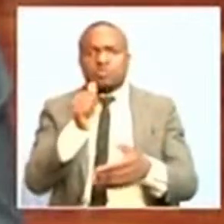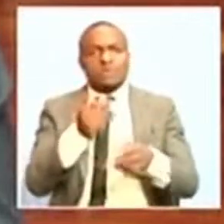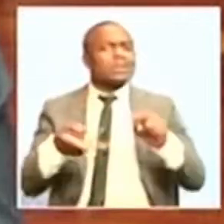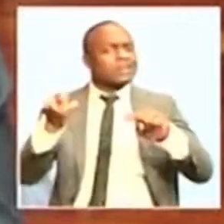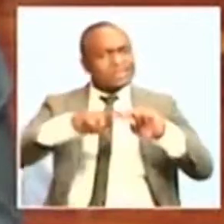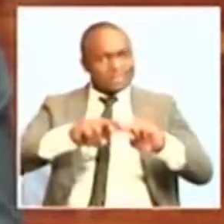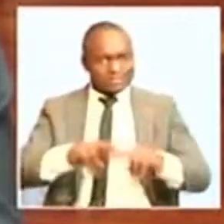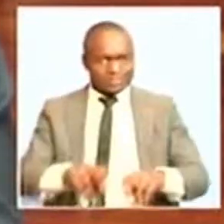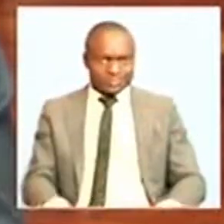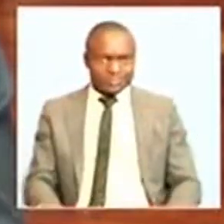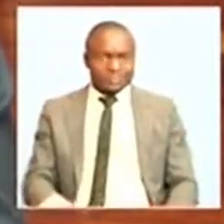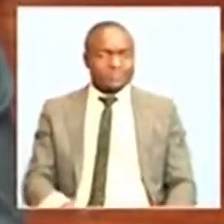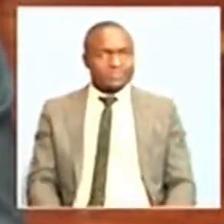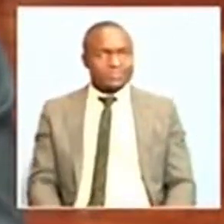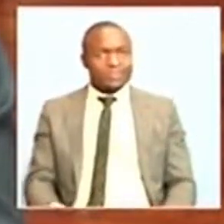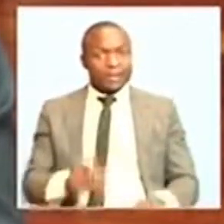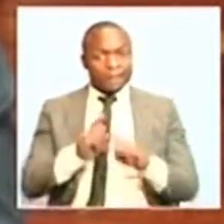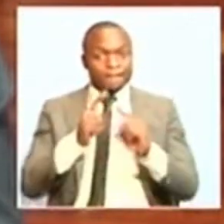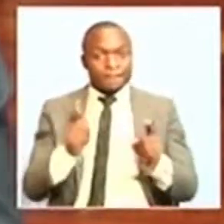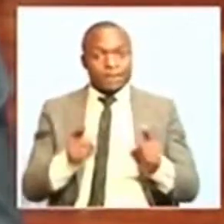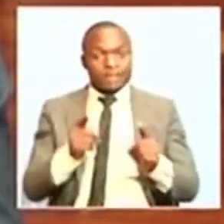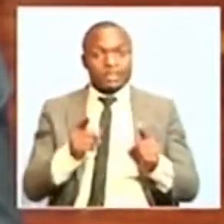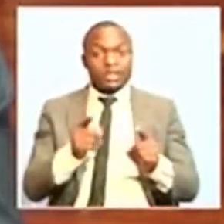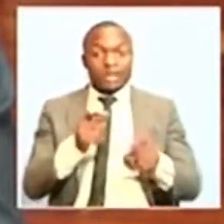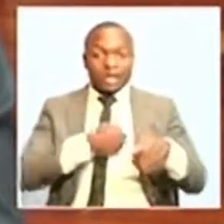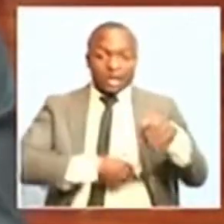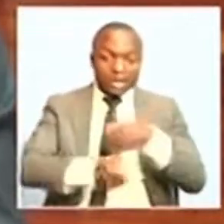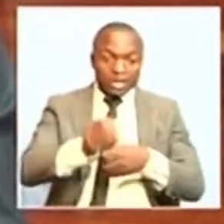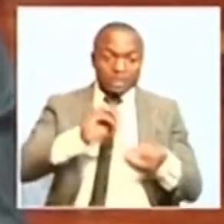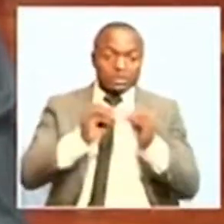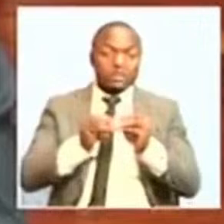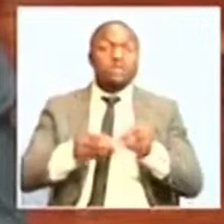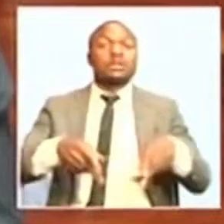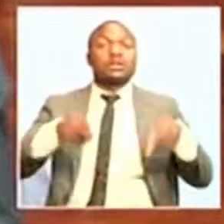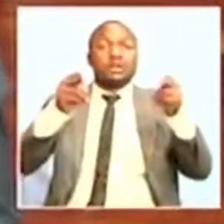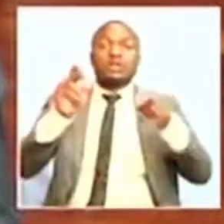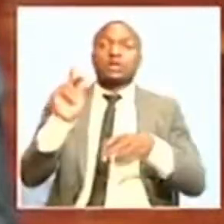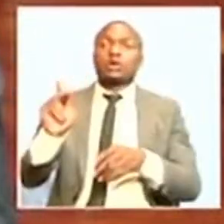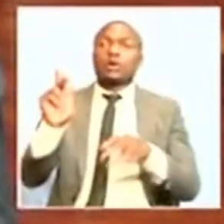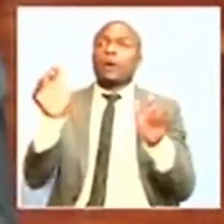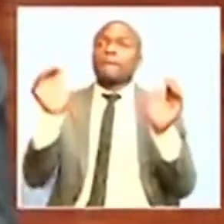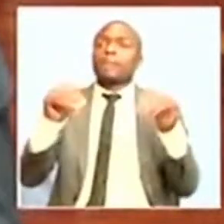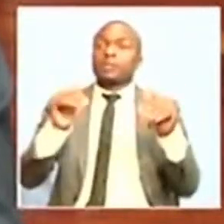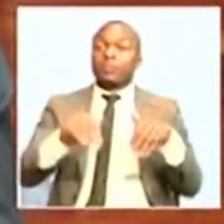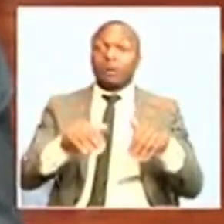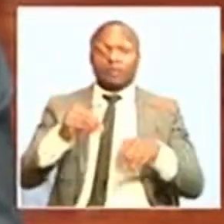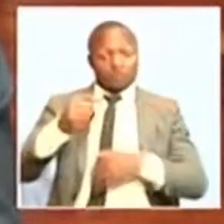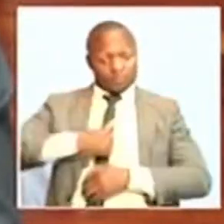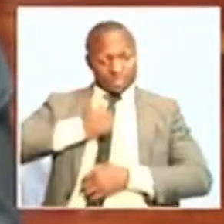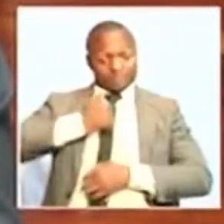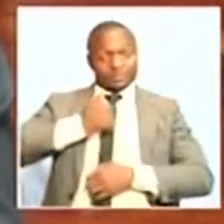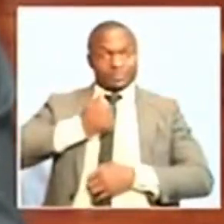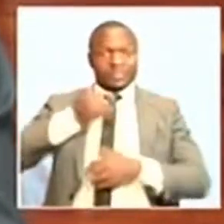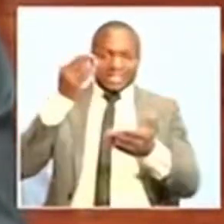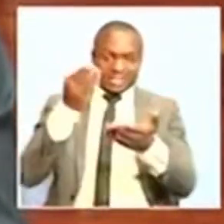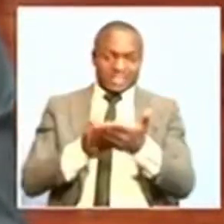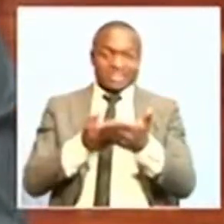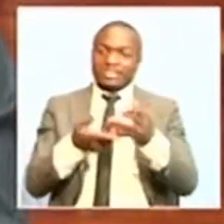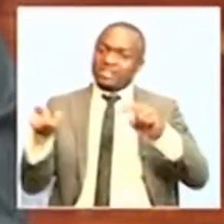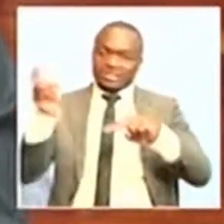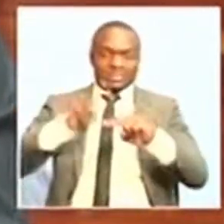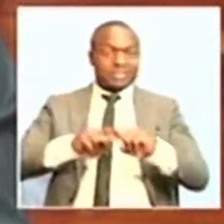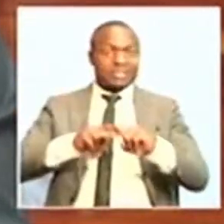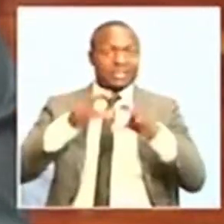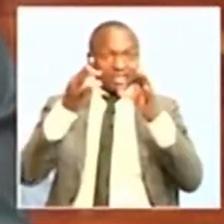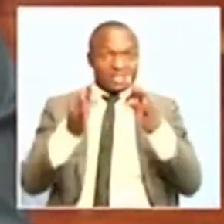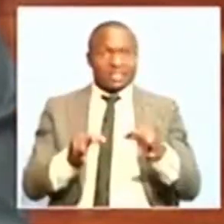increased. While inflation has been going up, the quart has been depreciated. For me, I think this increase,